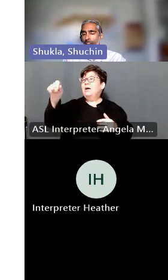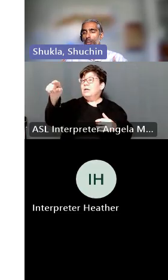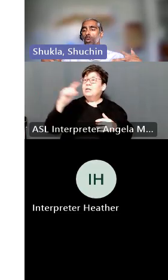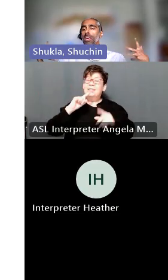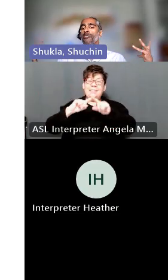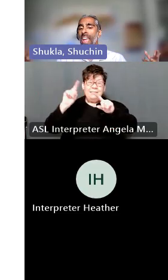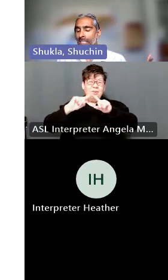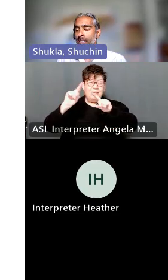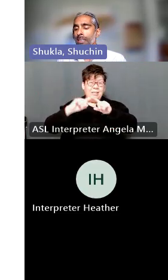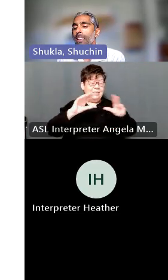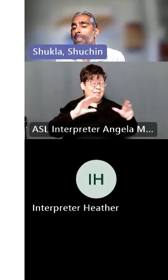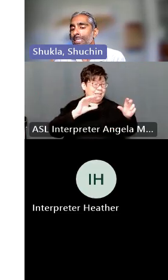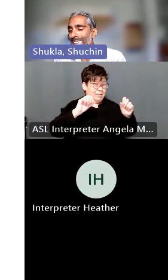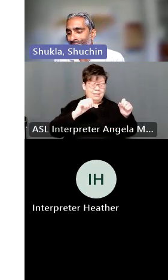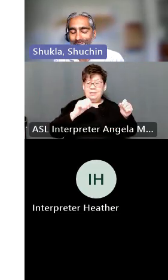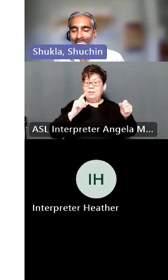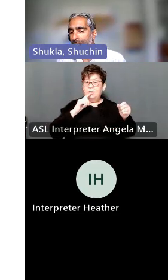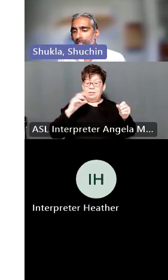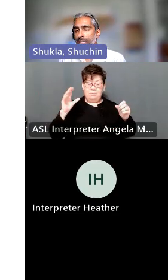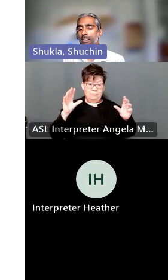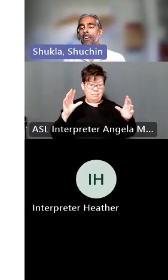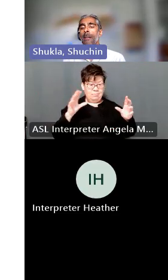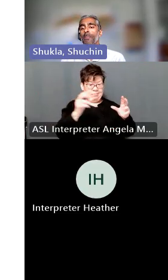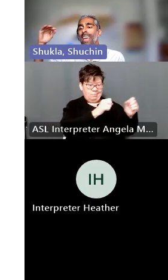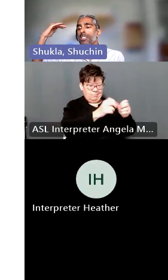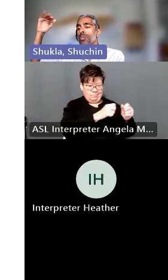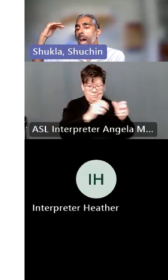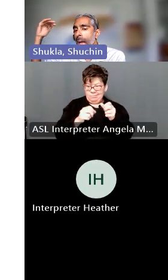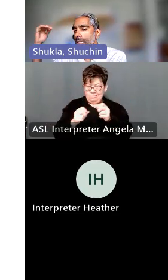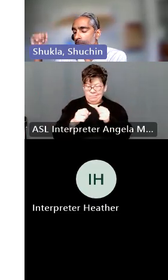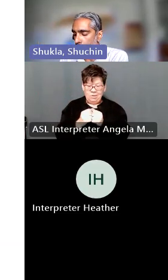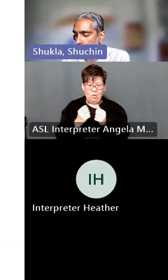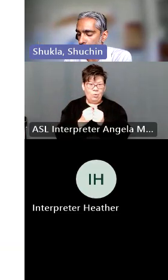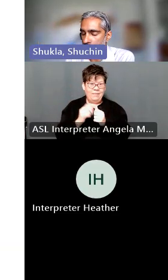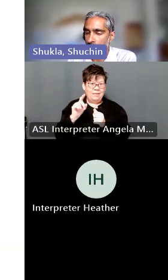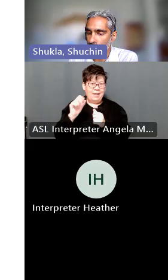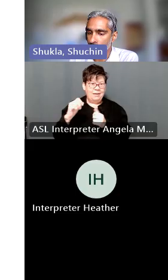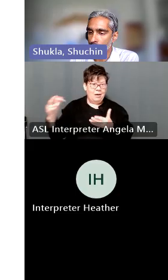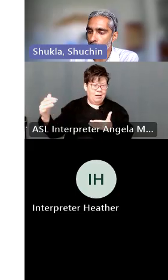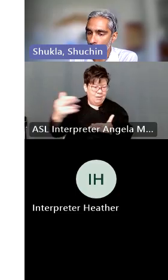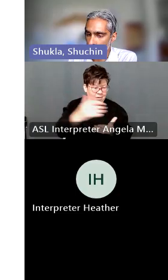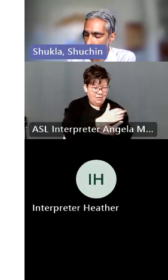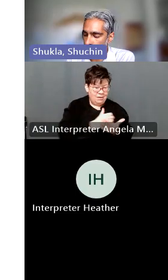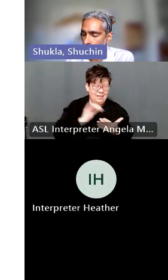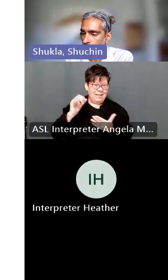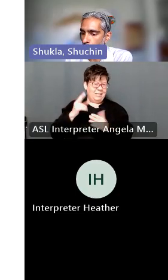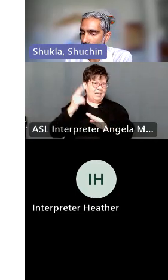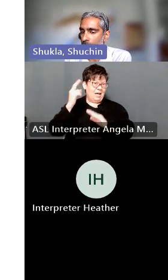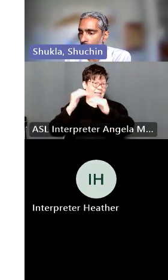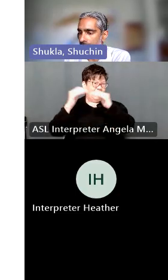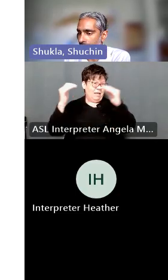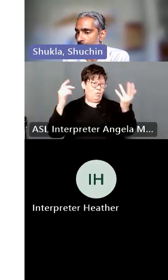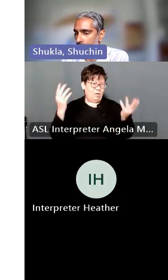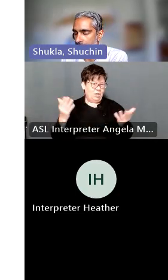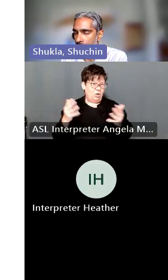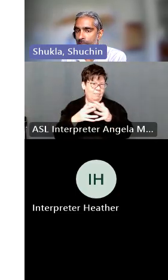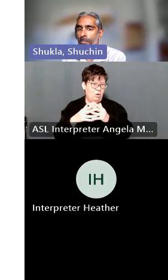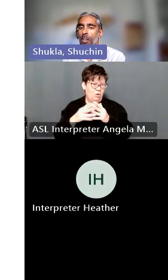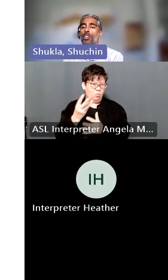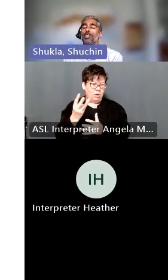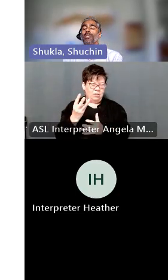and you put it all together with advanced data analysis. And that's sort of the highest level of research in American Western